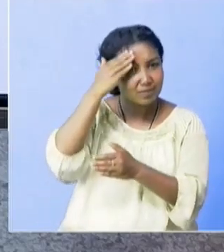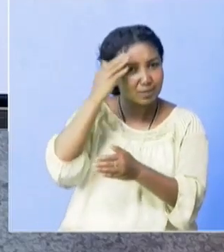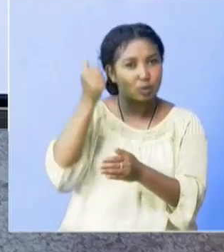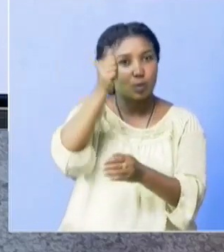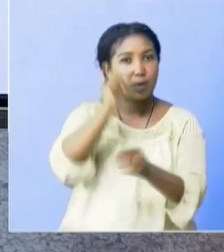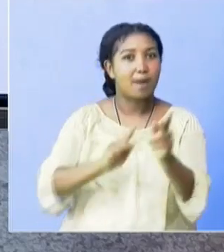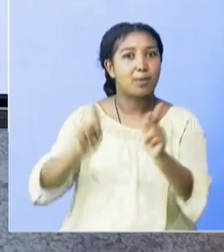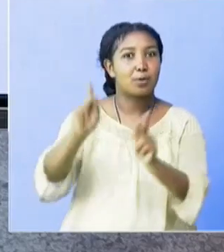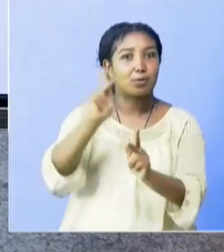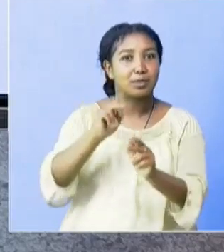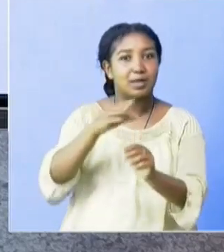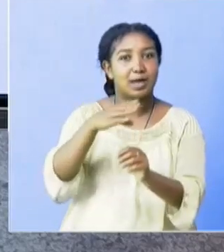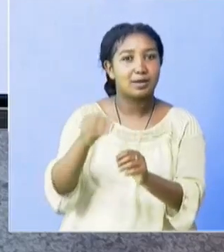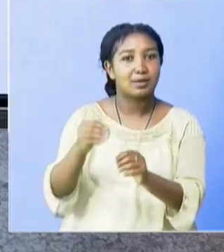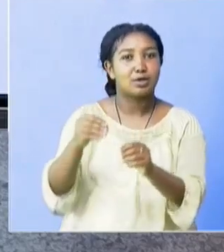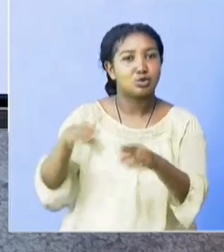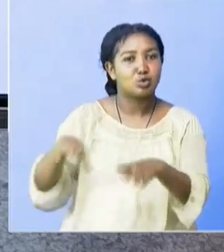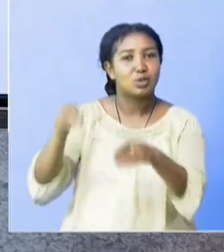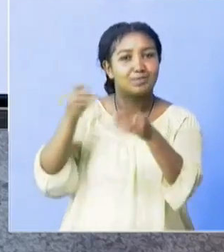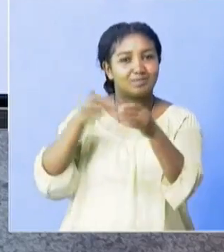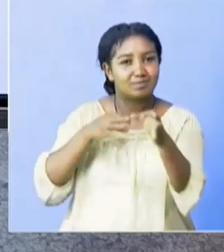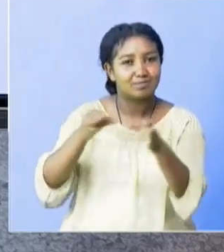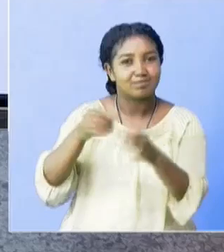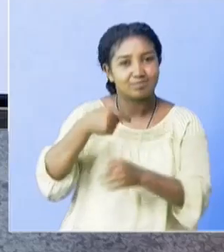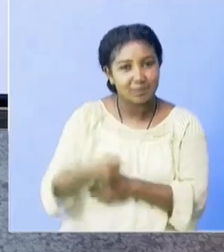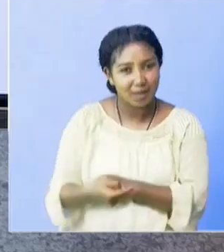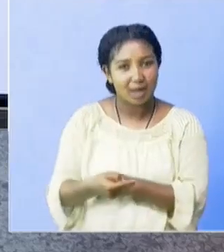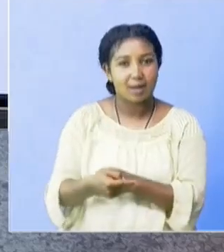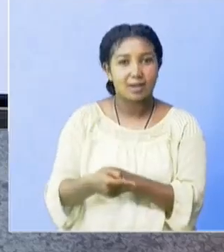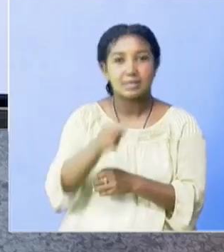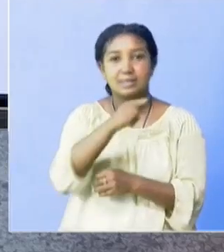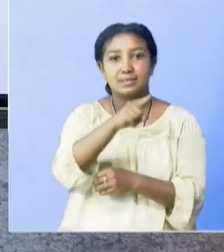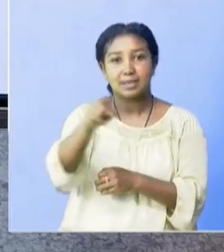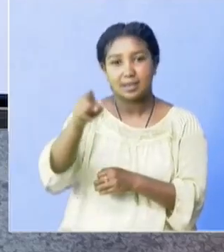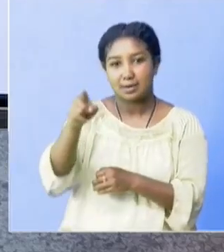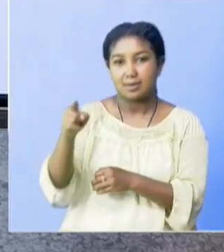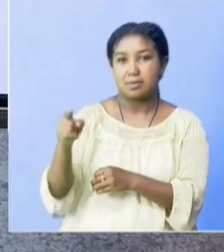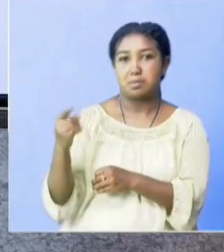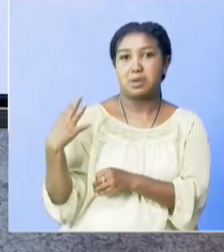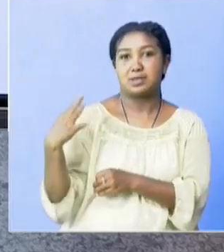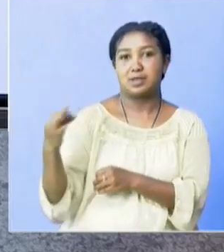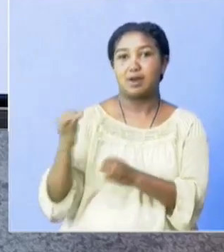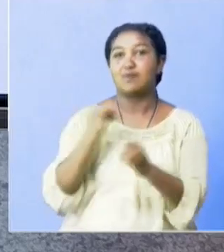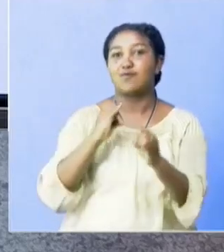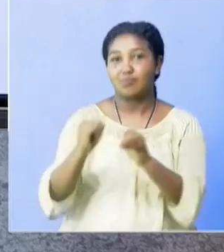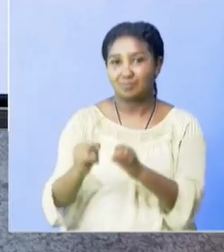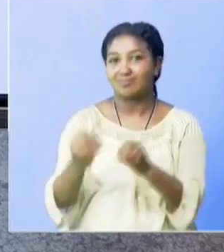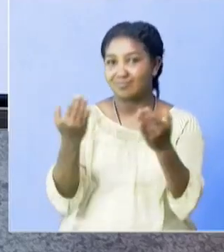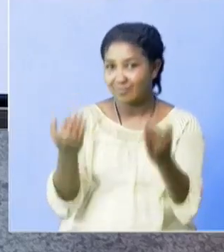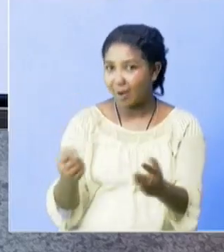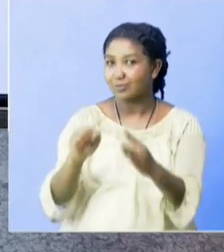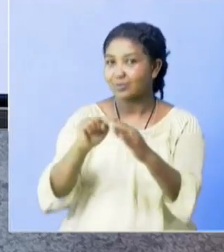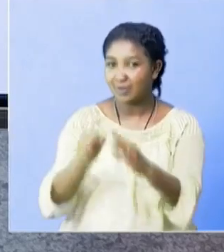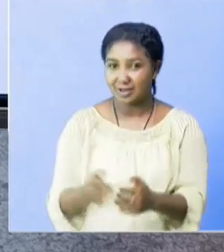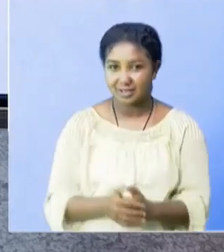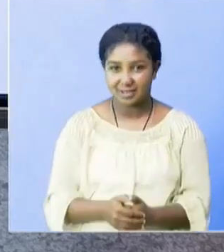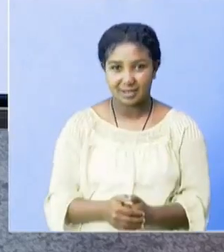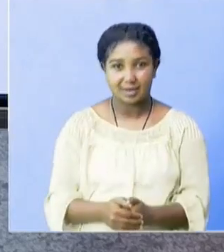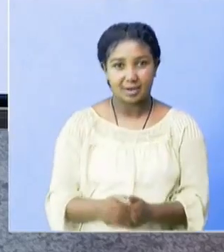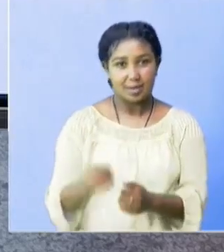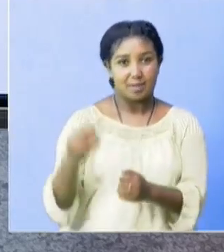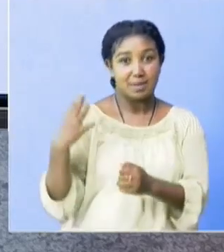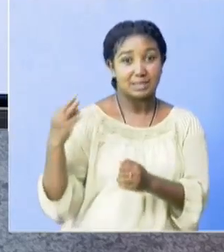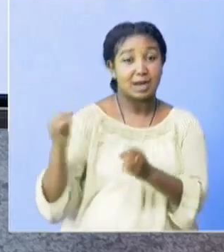and also student is able to tell their personal information. Let us start today's lesson.